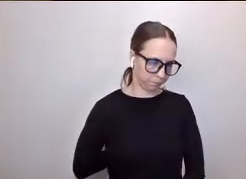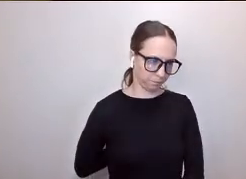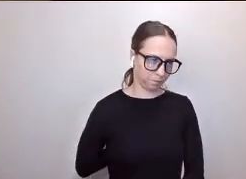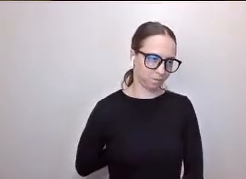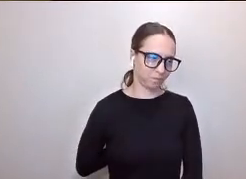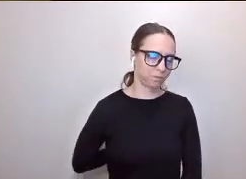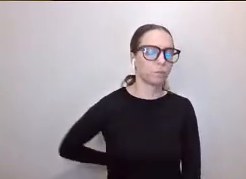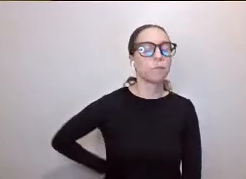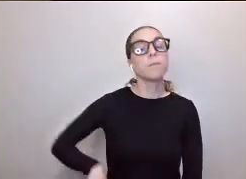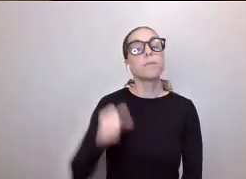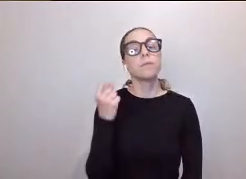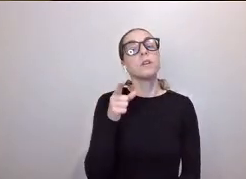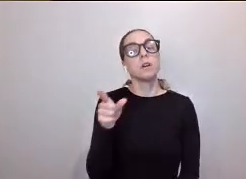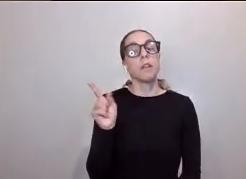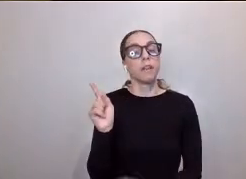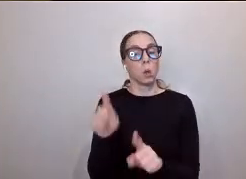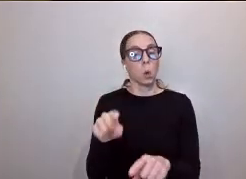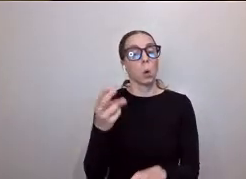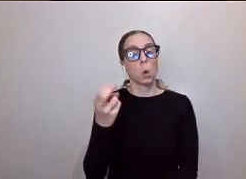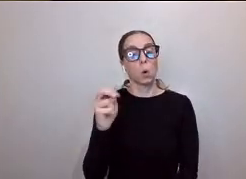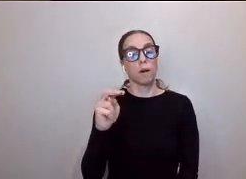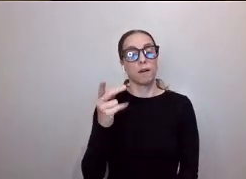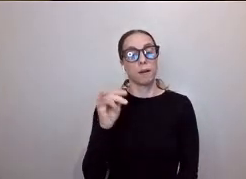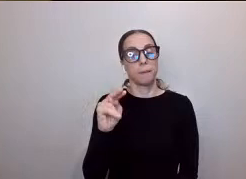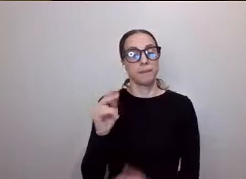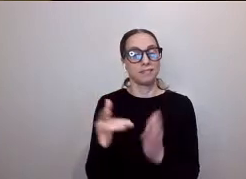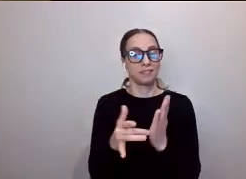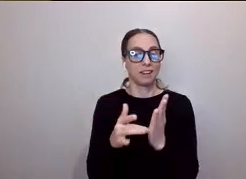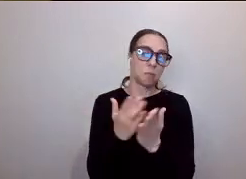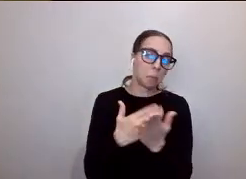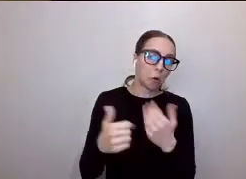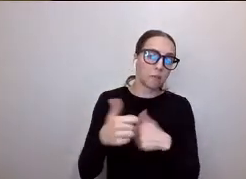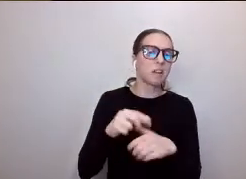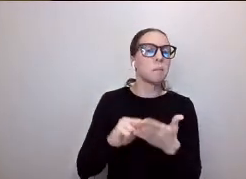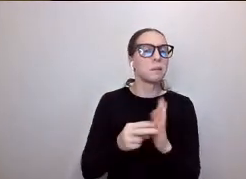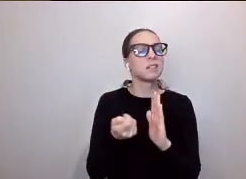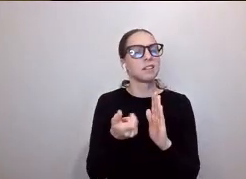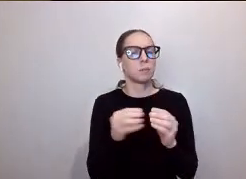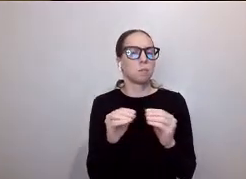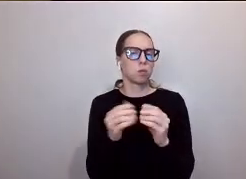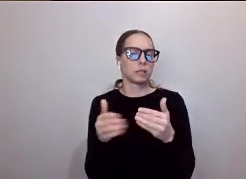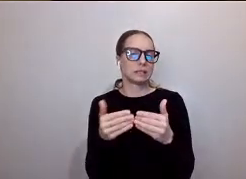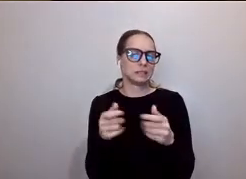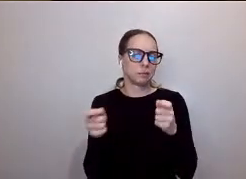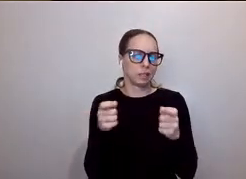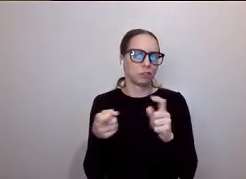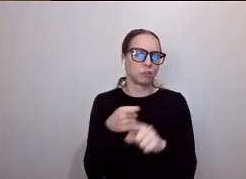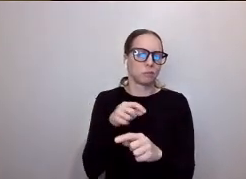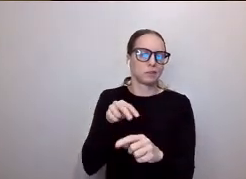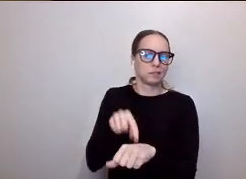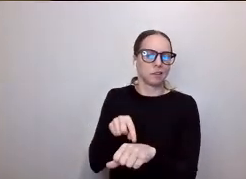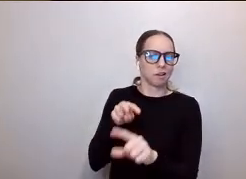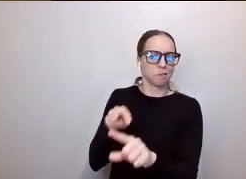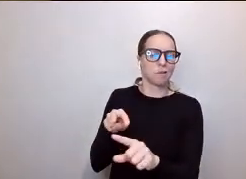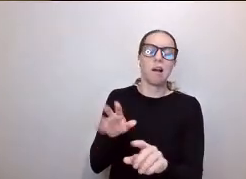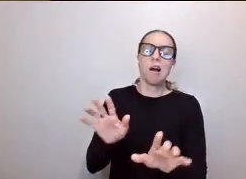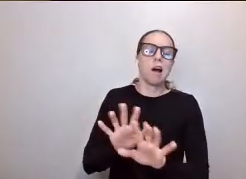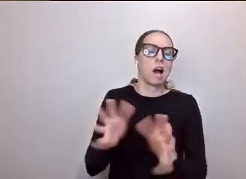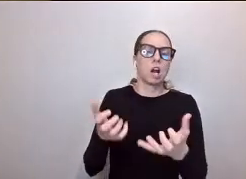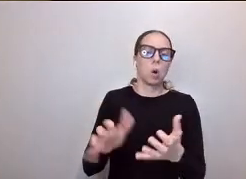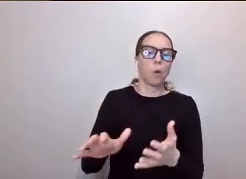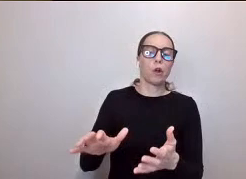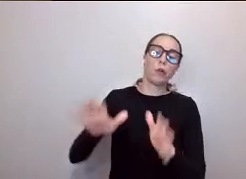leaves it, a little easier to manage from a time standpoint. And I don't want to minimize, this would be an aggressive